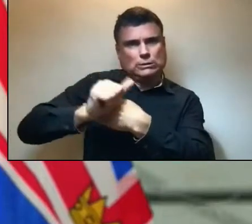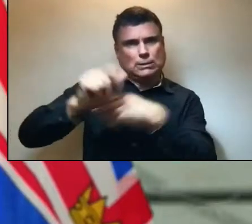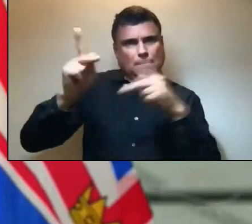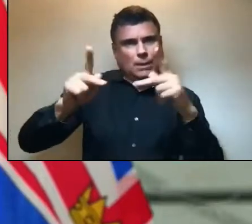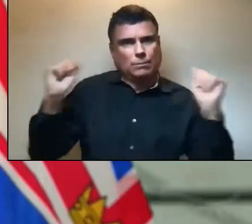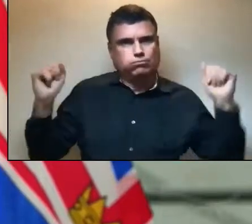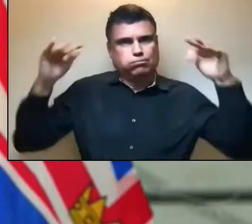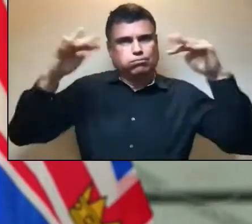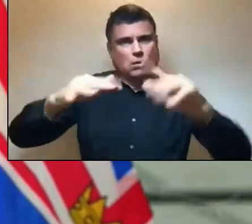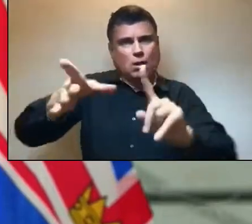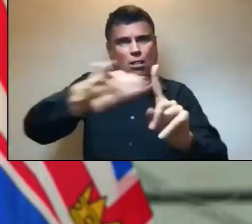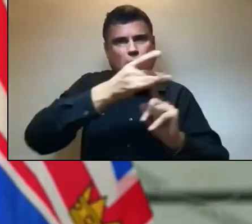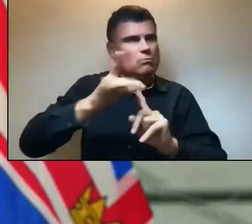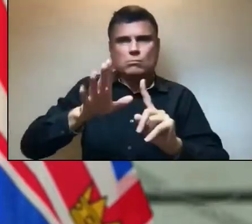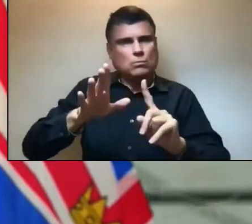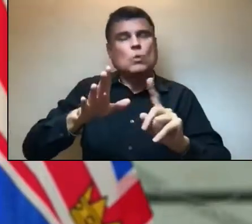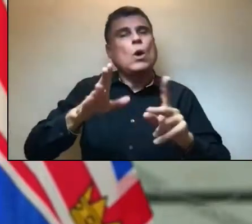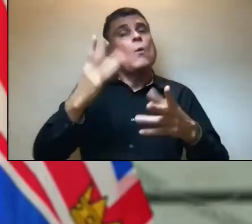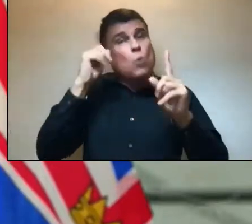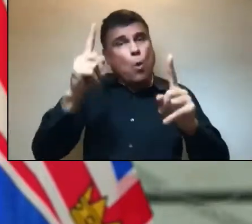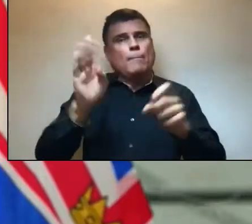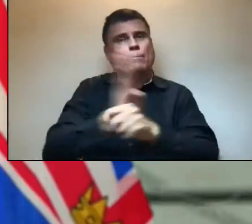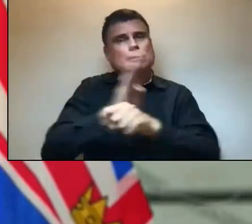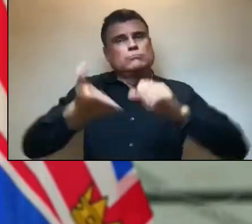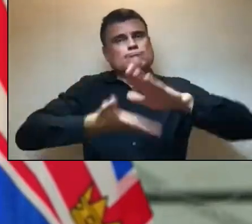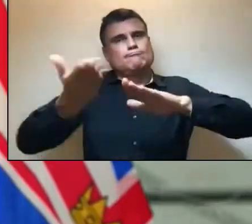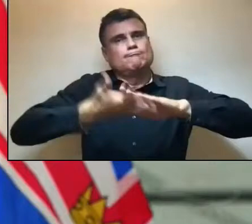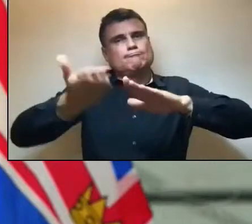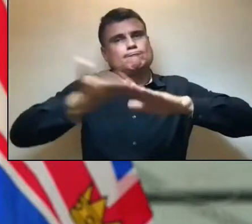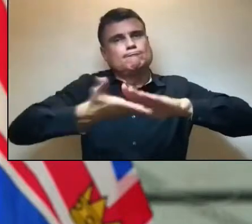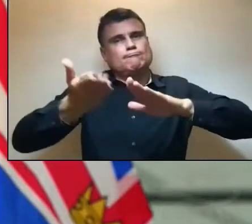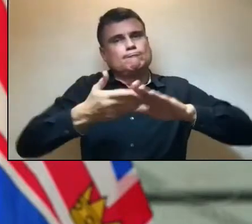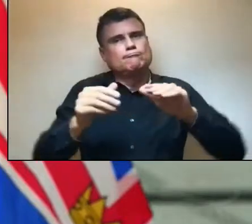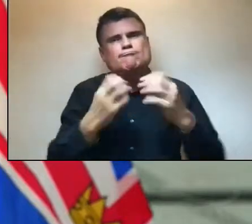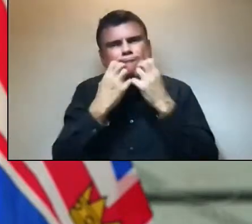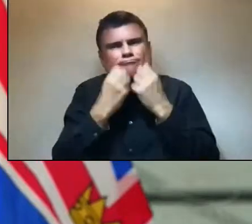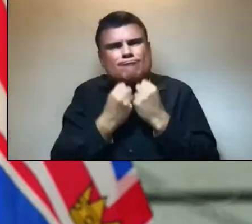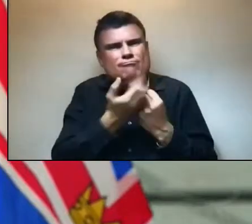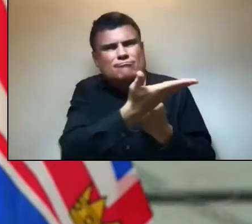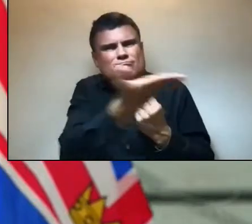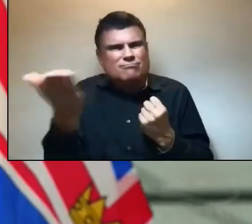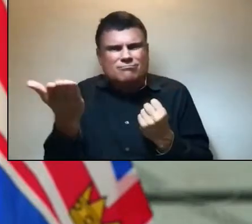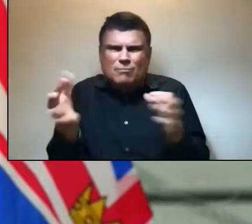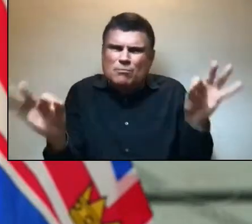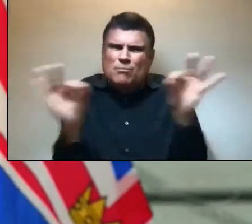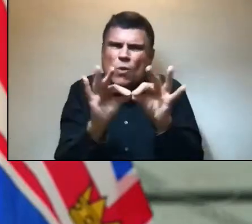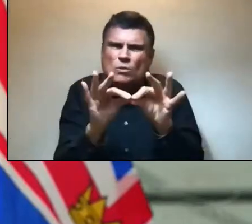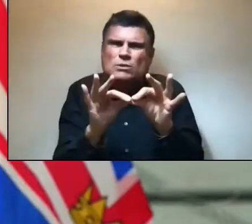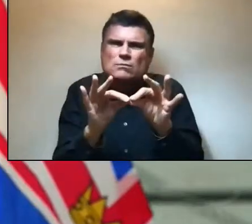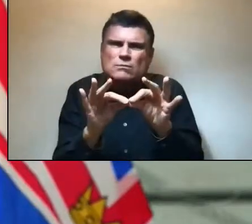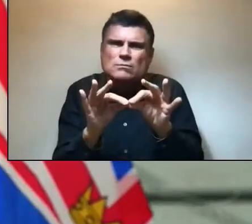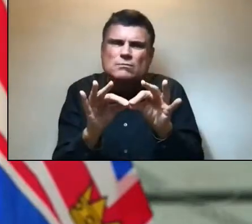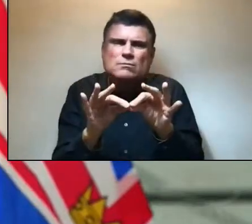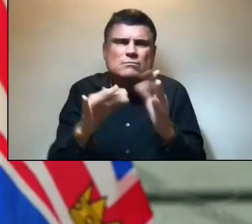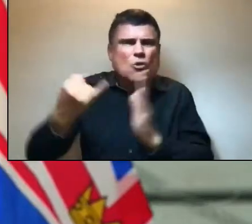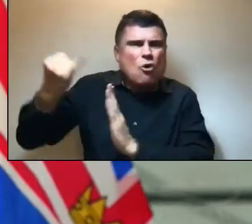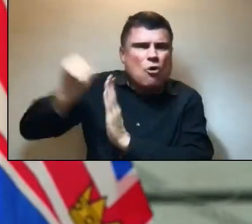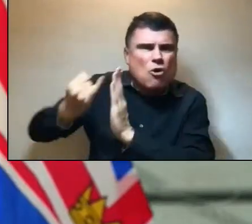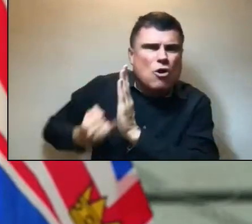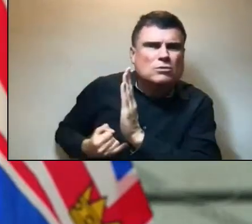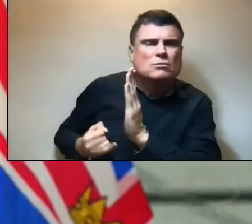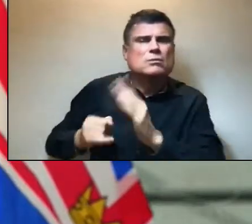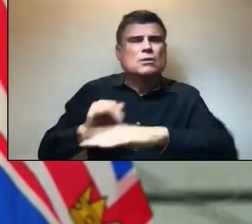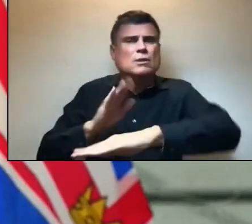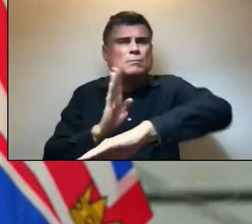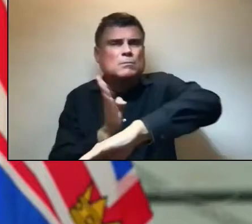those businesses open and functioning, because we know how important, the arts and music and symphony and sports is to our